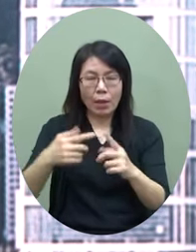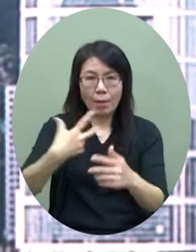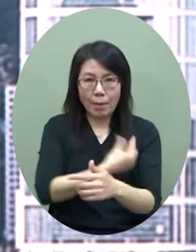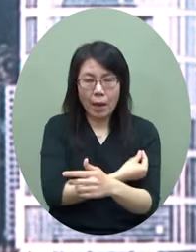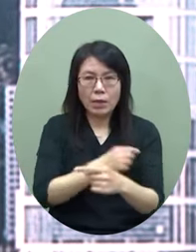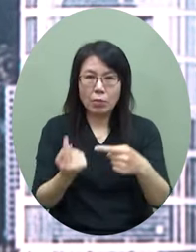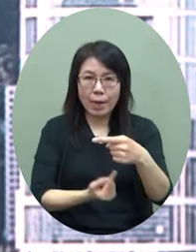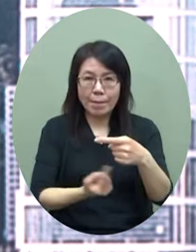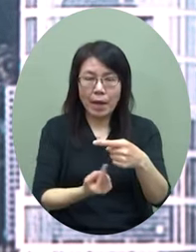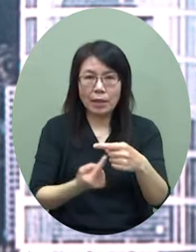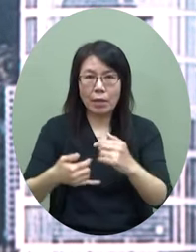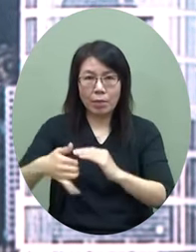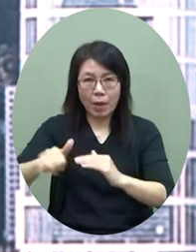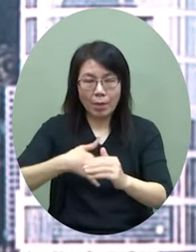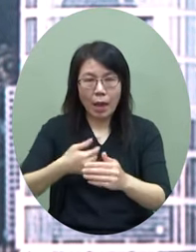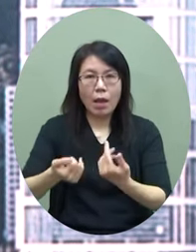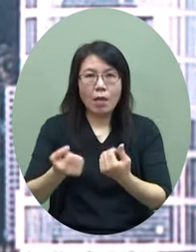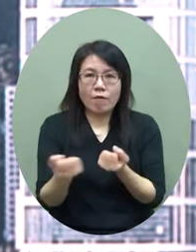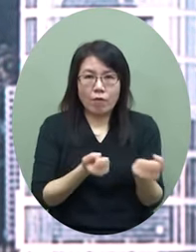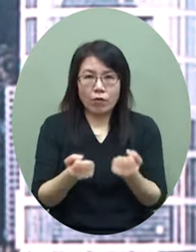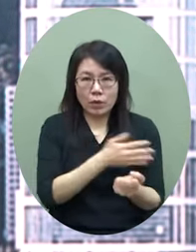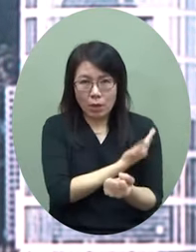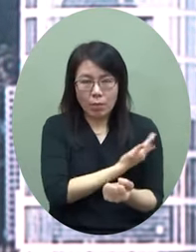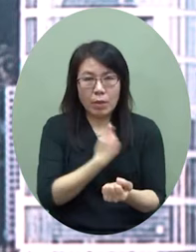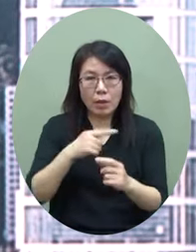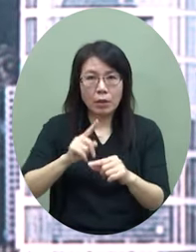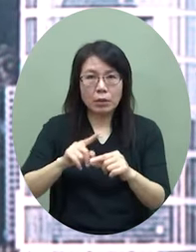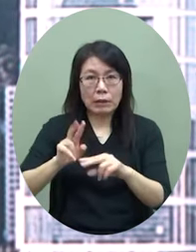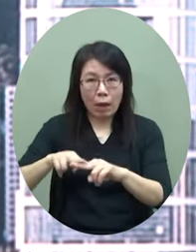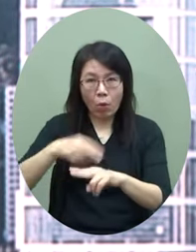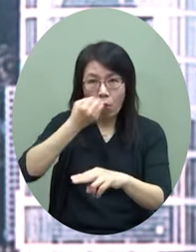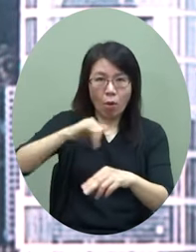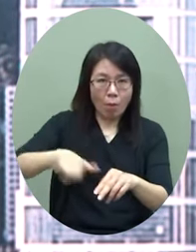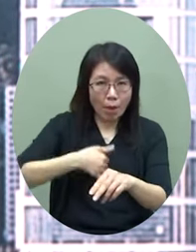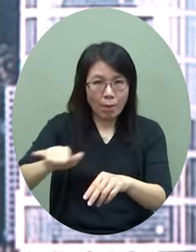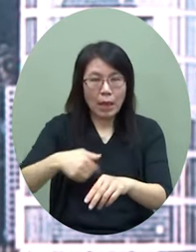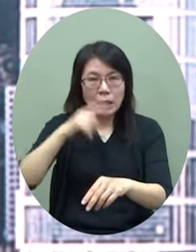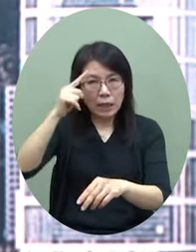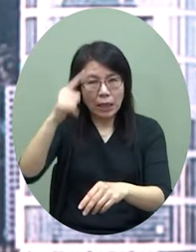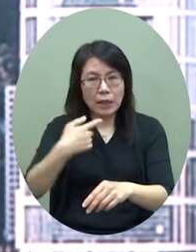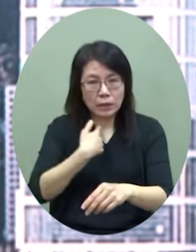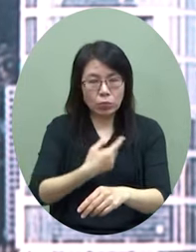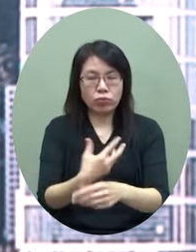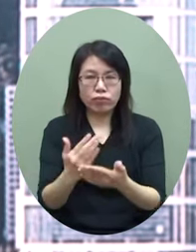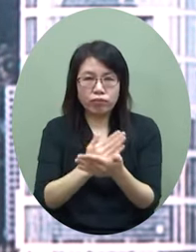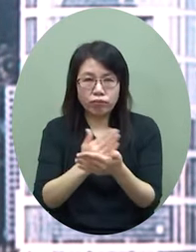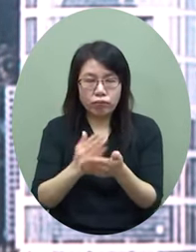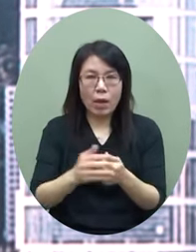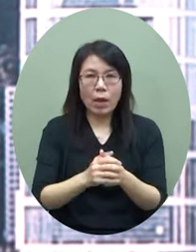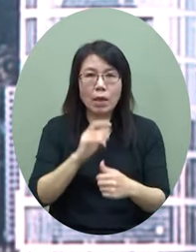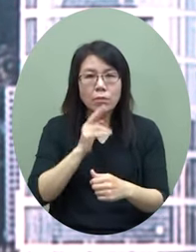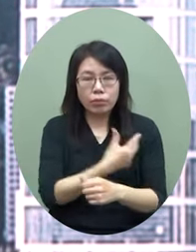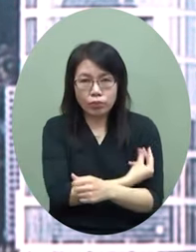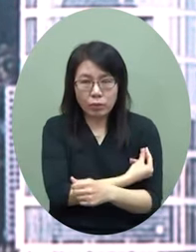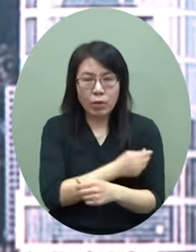and they have totake tests every dayso now that we have a vaccinethere was aproposal put to usthat they should be